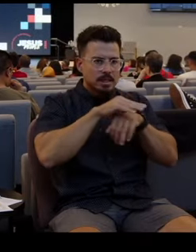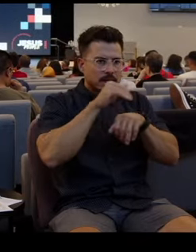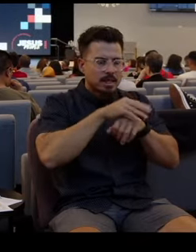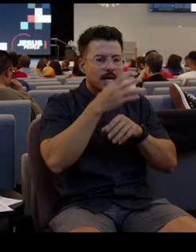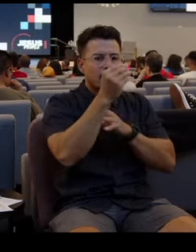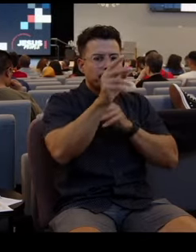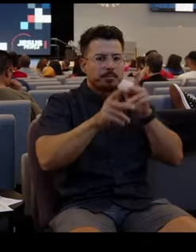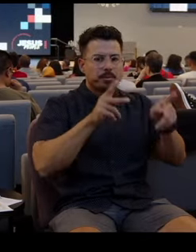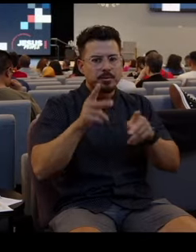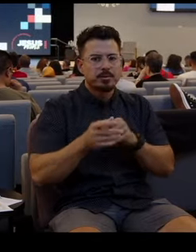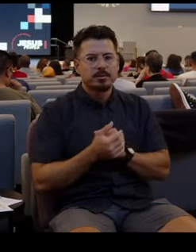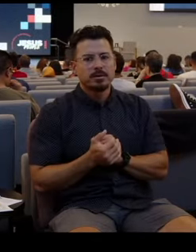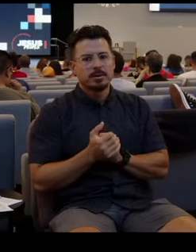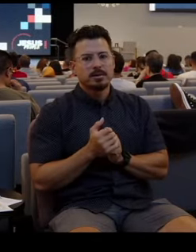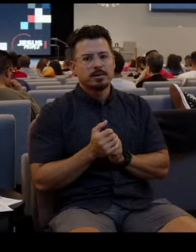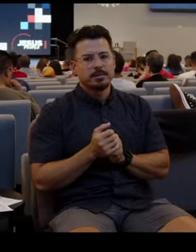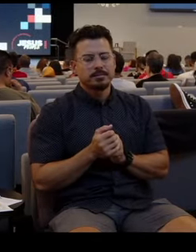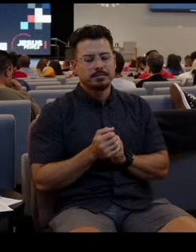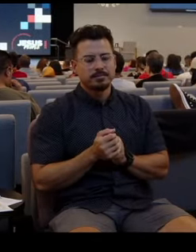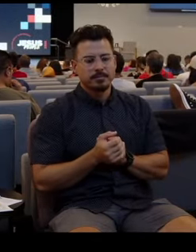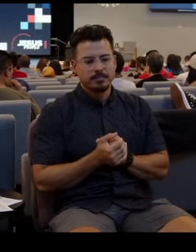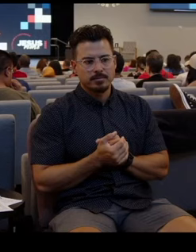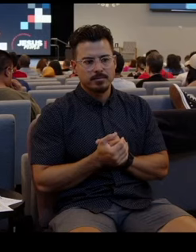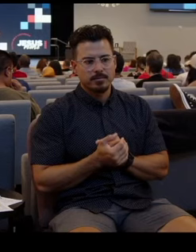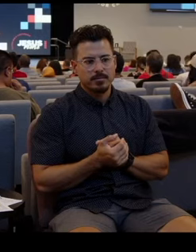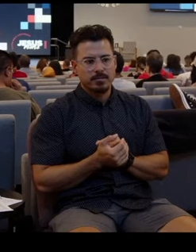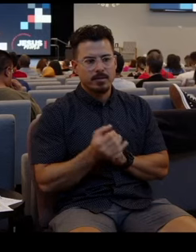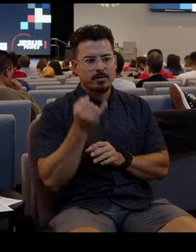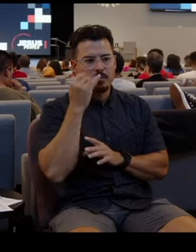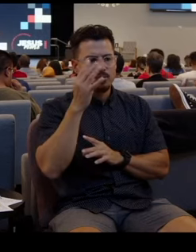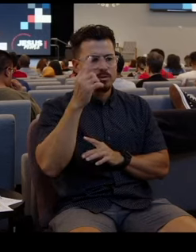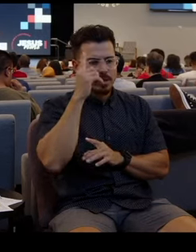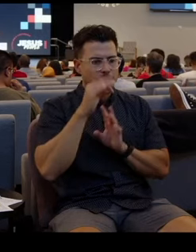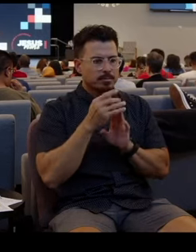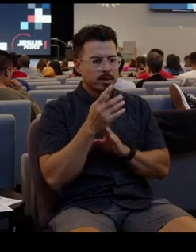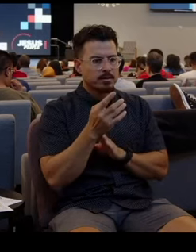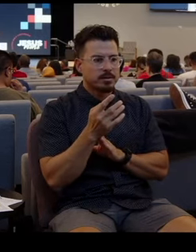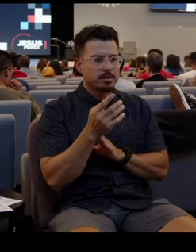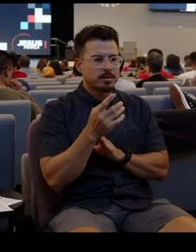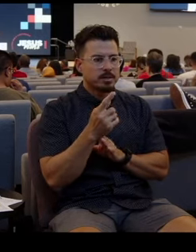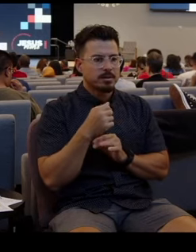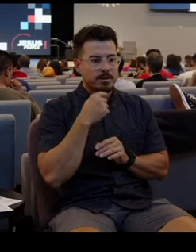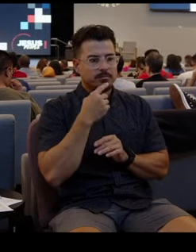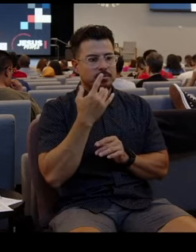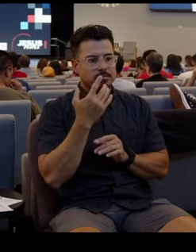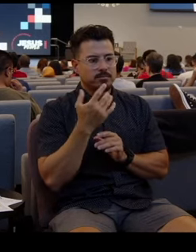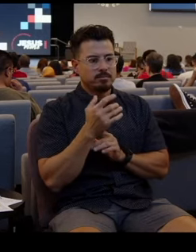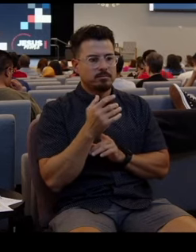I'm going to say something, and if you think about it, you'll see it's true. I'm not just trying to be shocking.